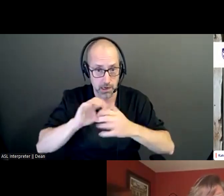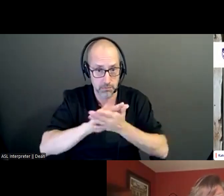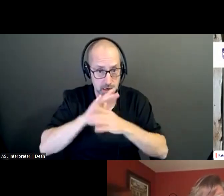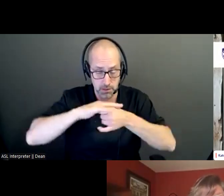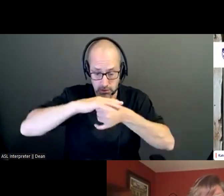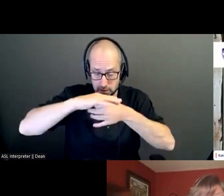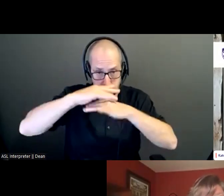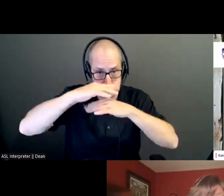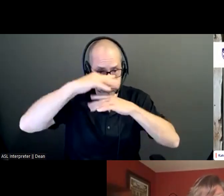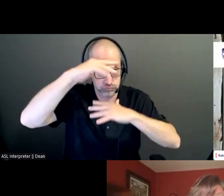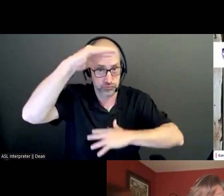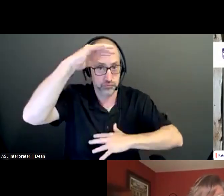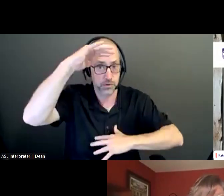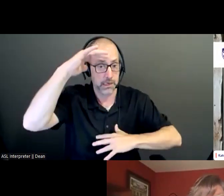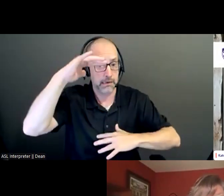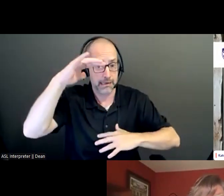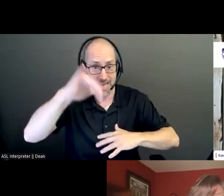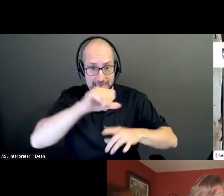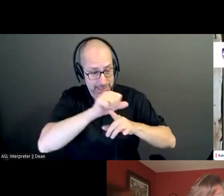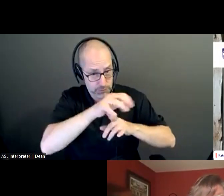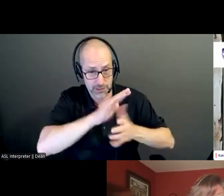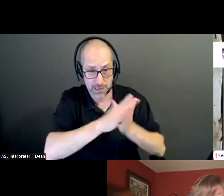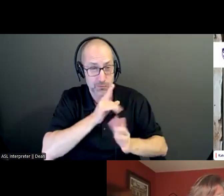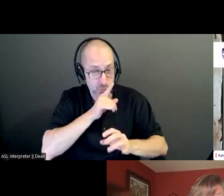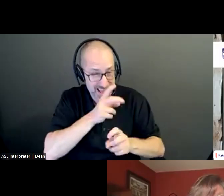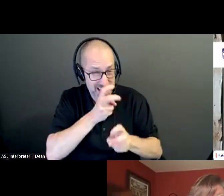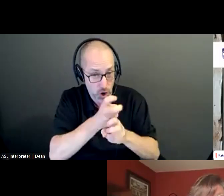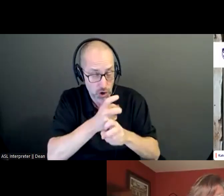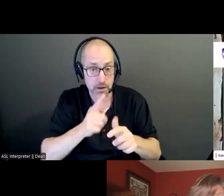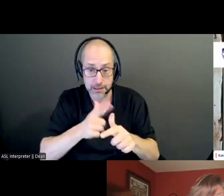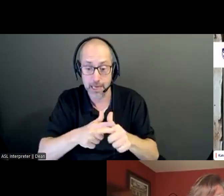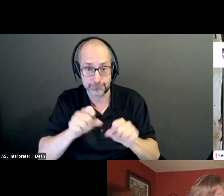create conditions that are really, really hard and that create this risk. So thank you.